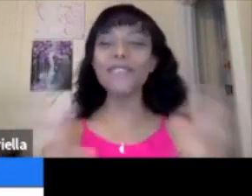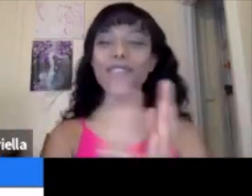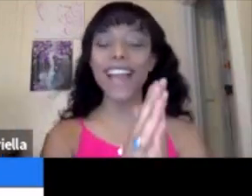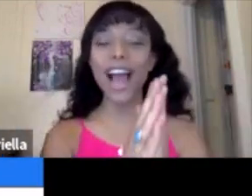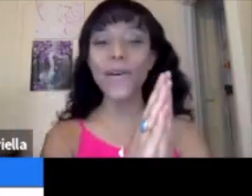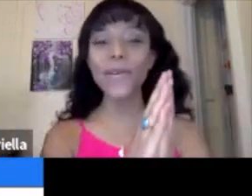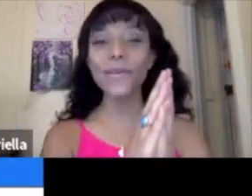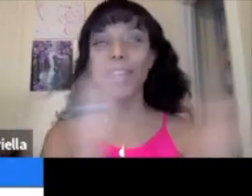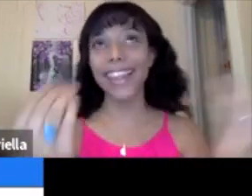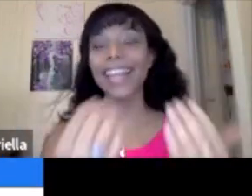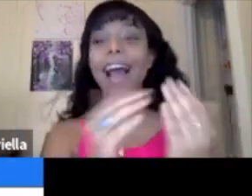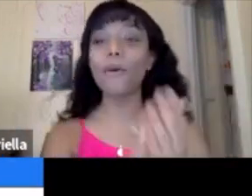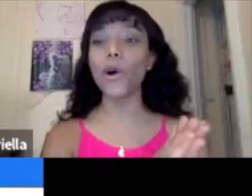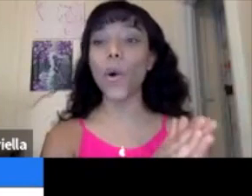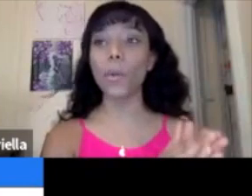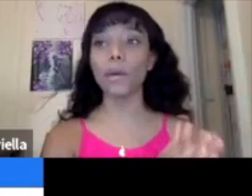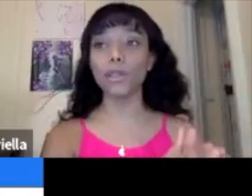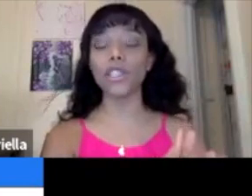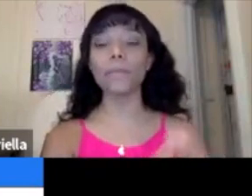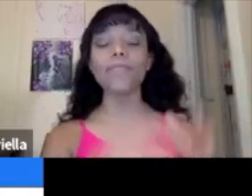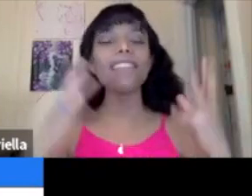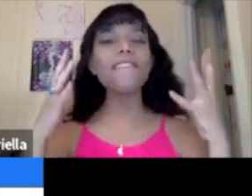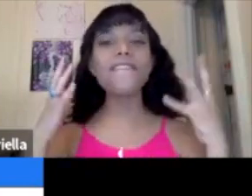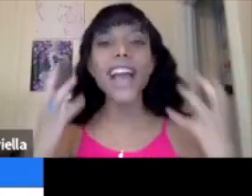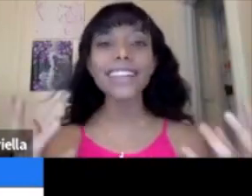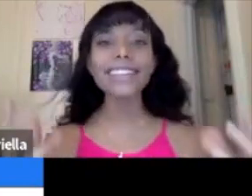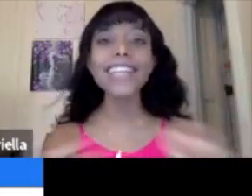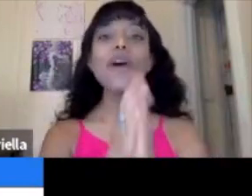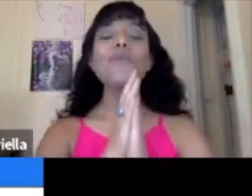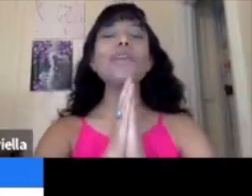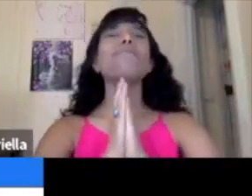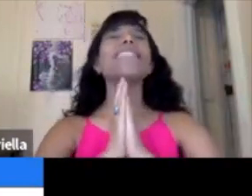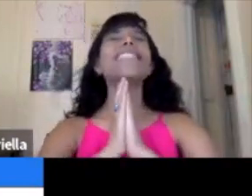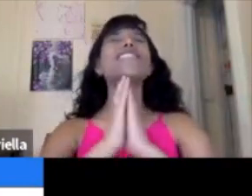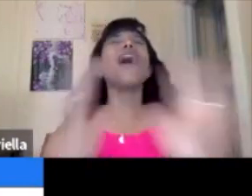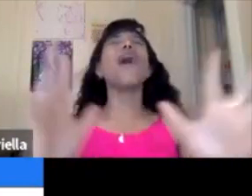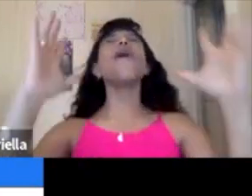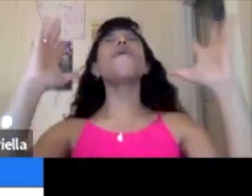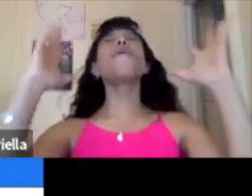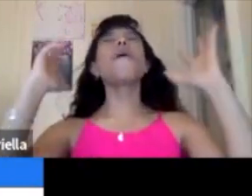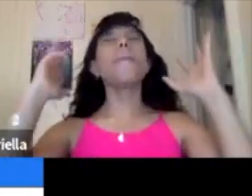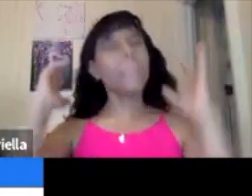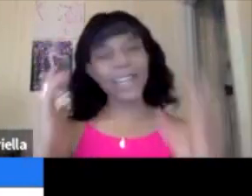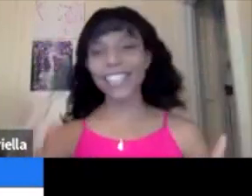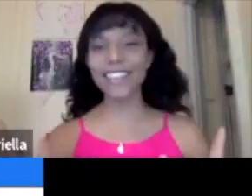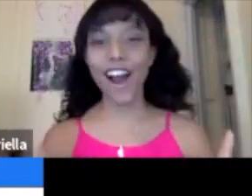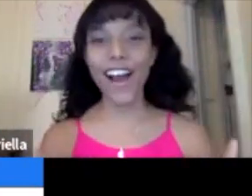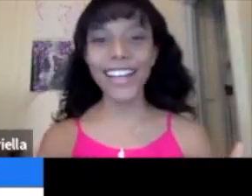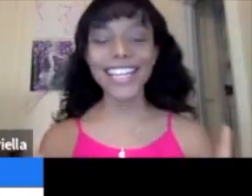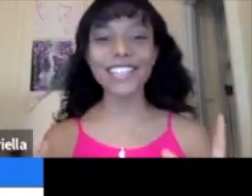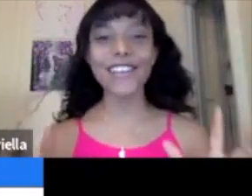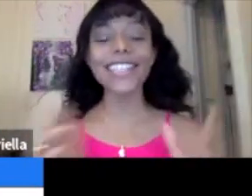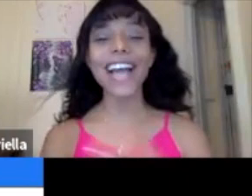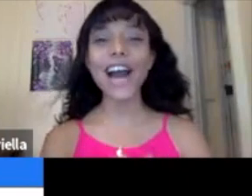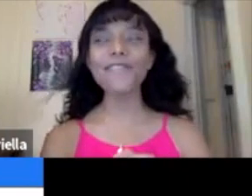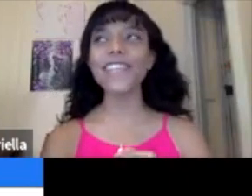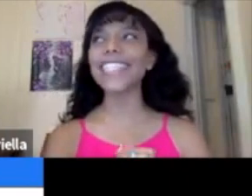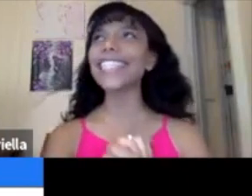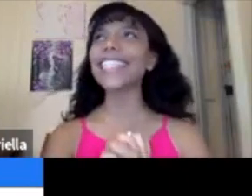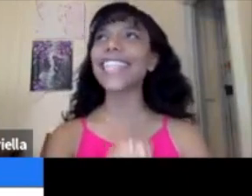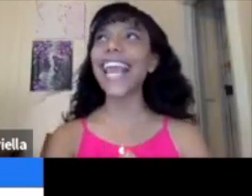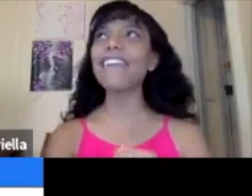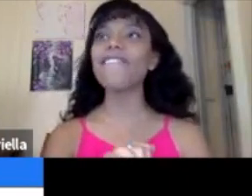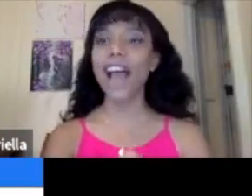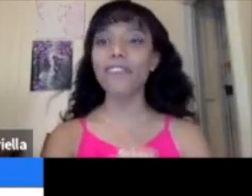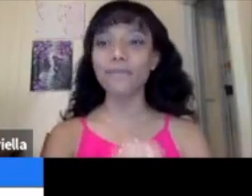all live within our own bubbles. And then finally, we put so much thought into this conference.